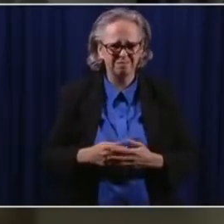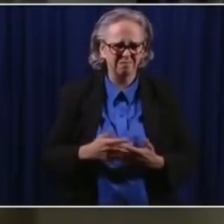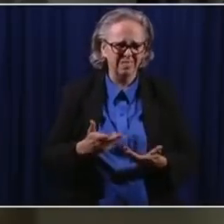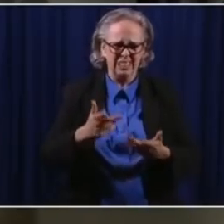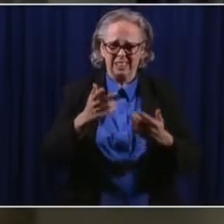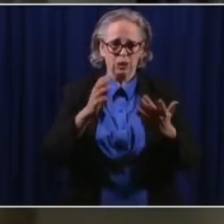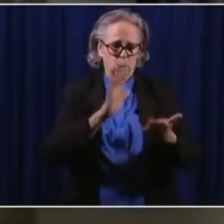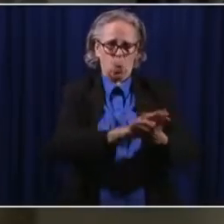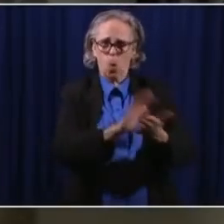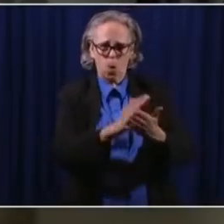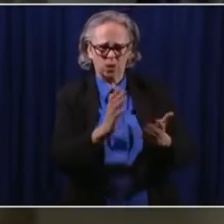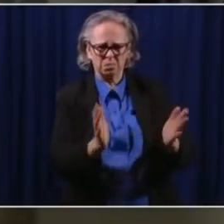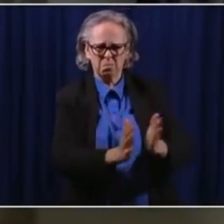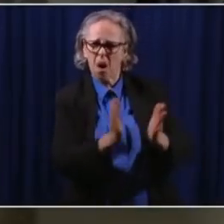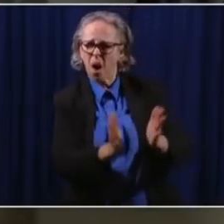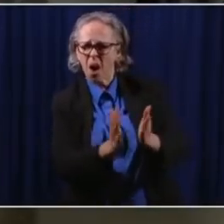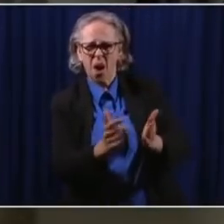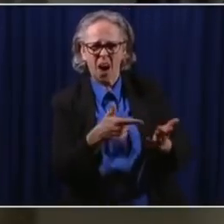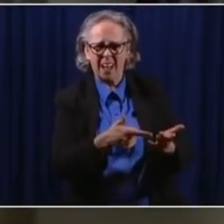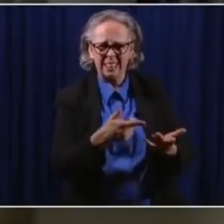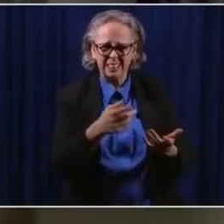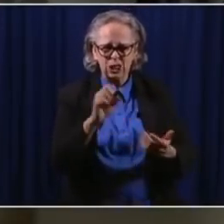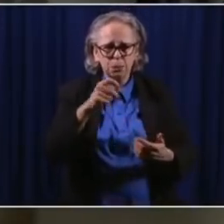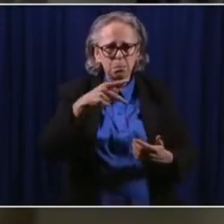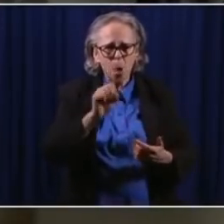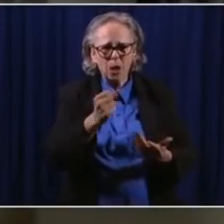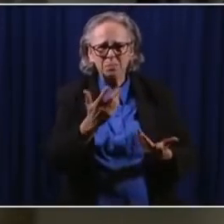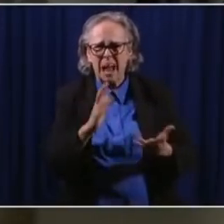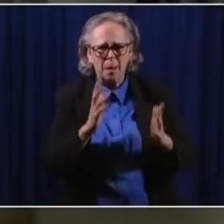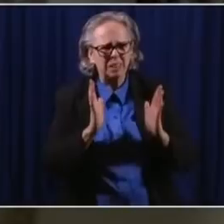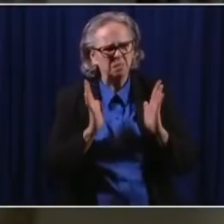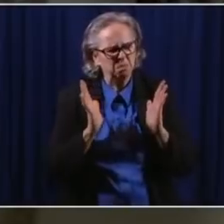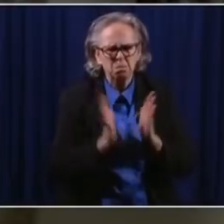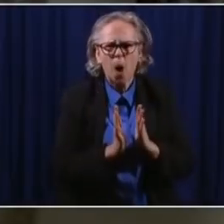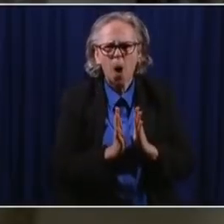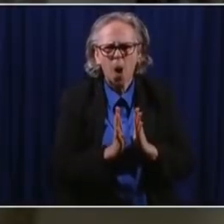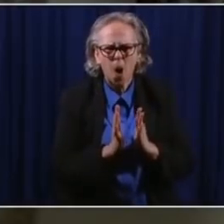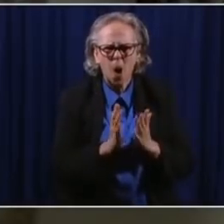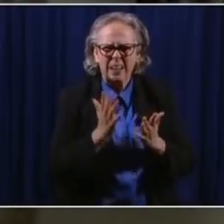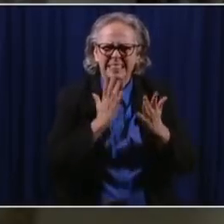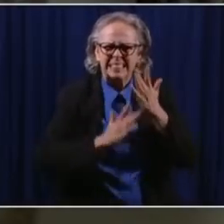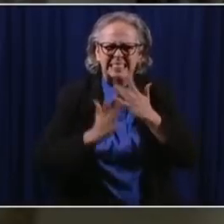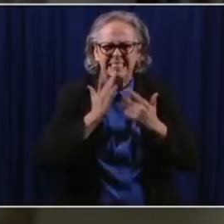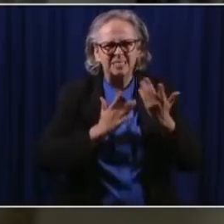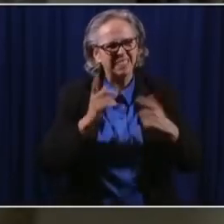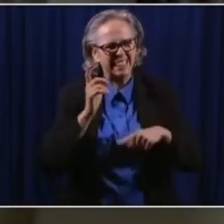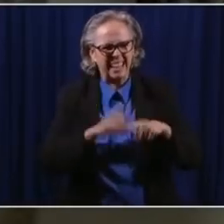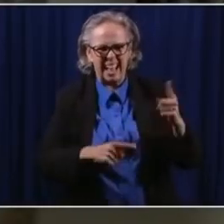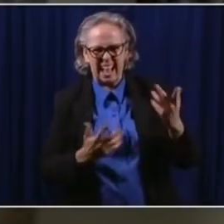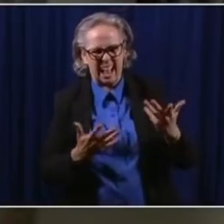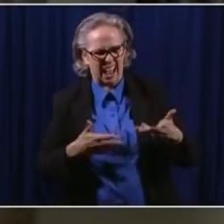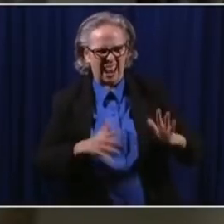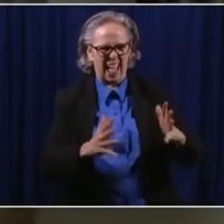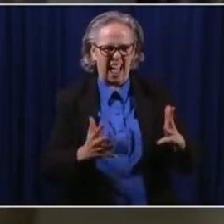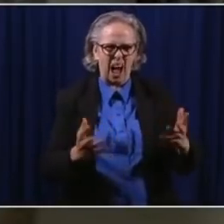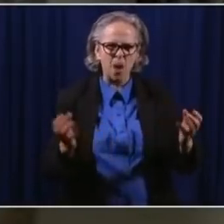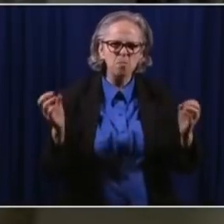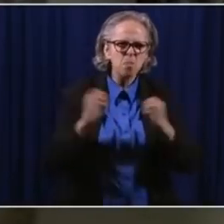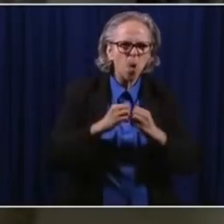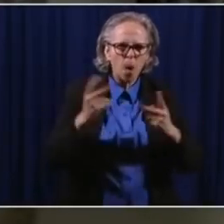schools, might not allow this to happen. And that's why we have a variance procedure.